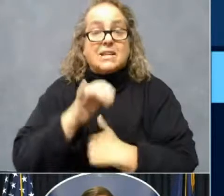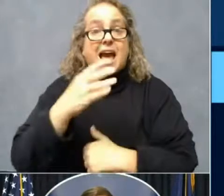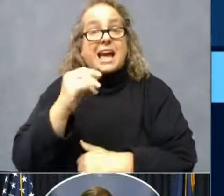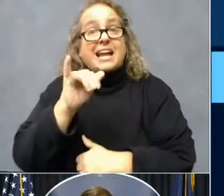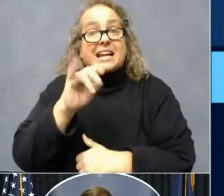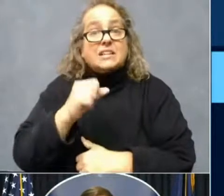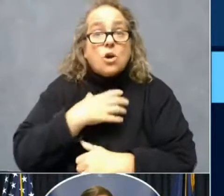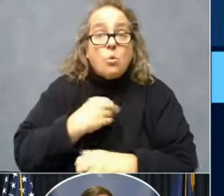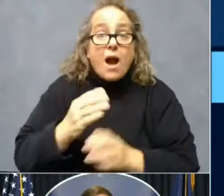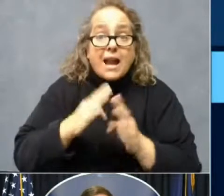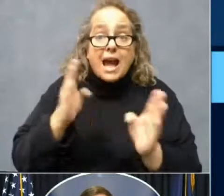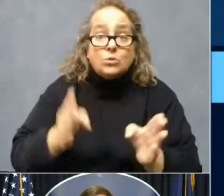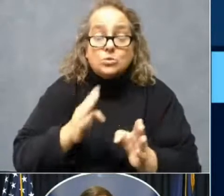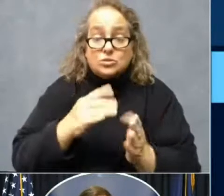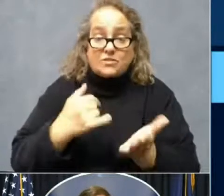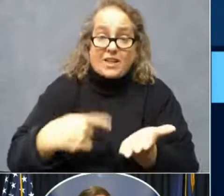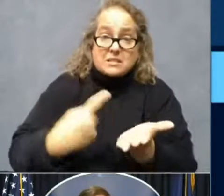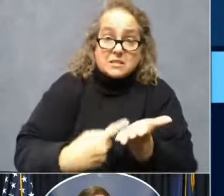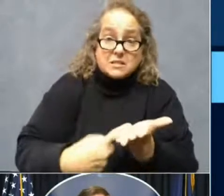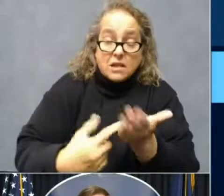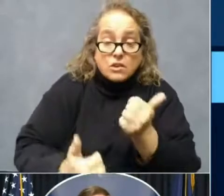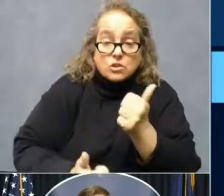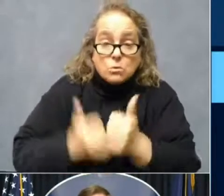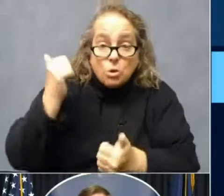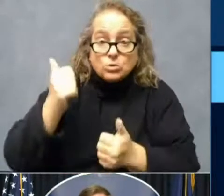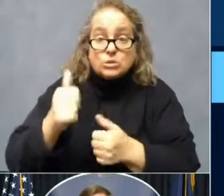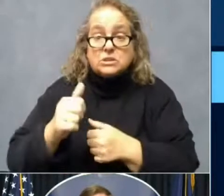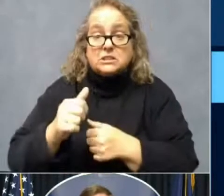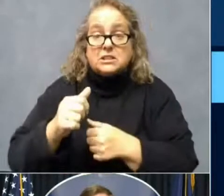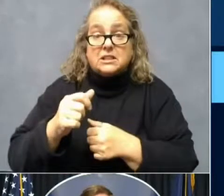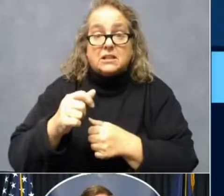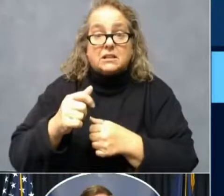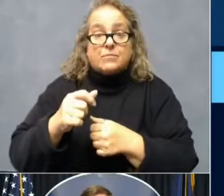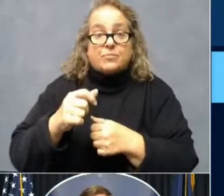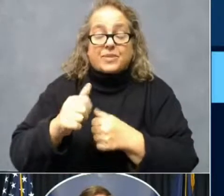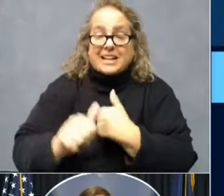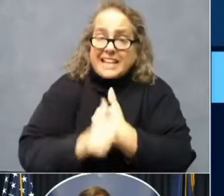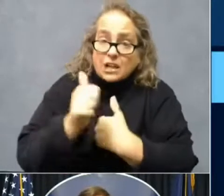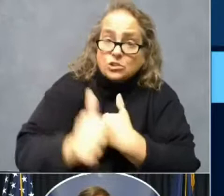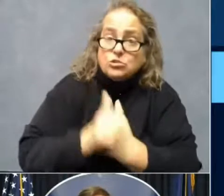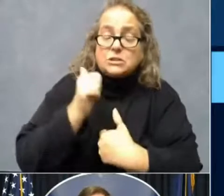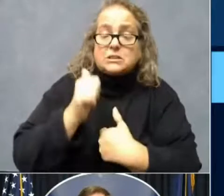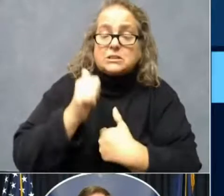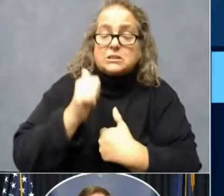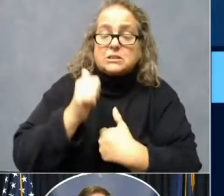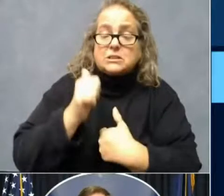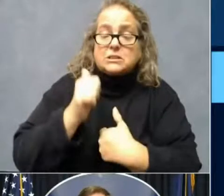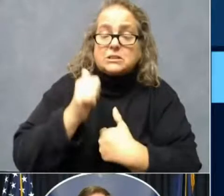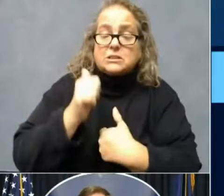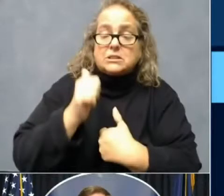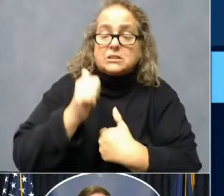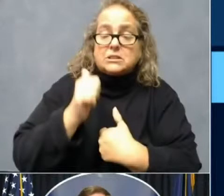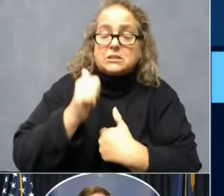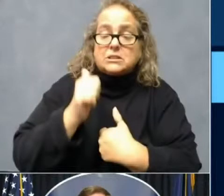the most dangerous, most intense, most widespread surge. That means we got to